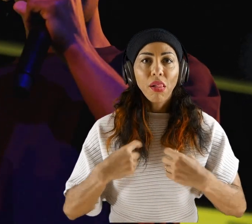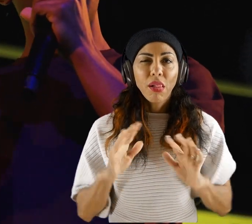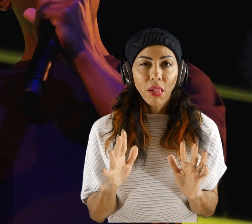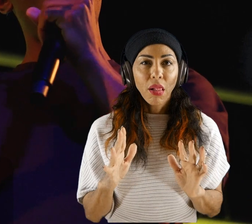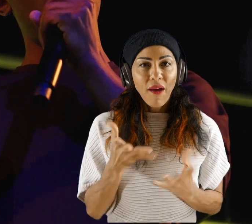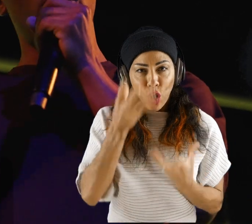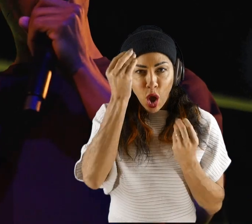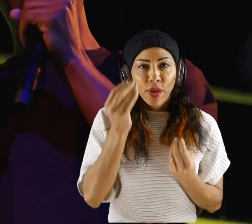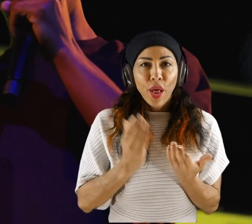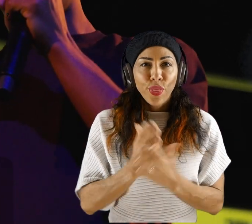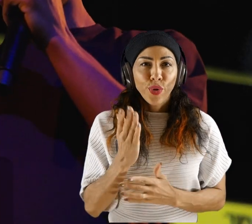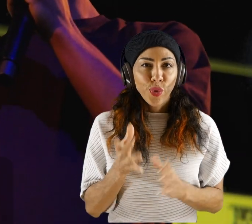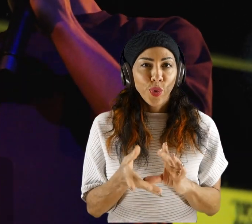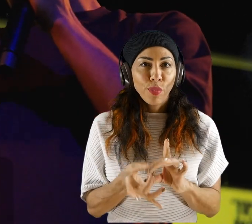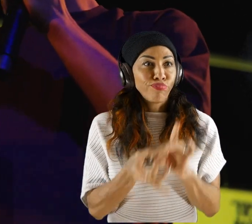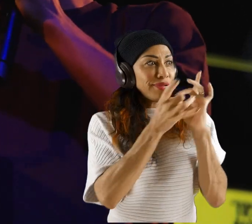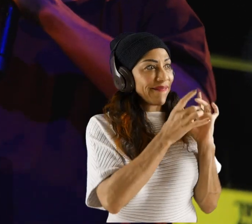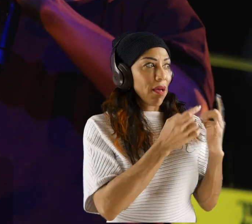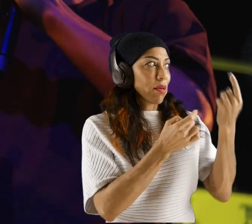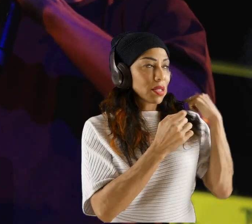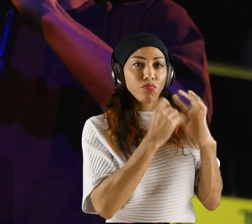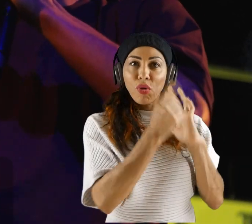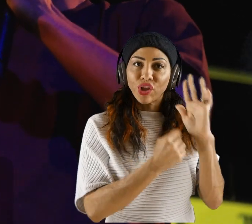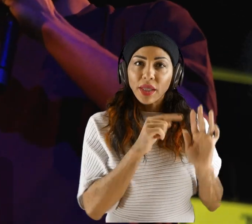projects. You know, when we